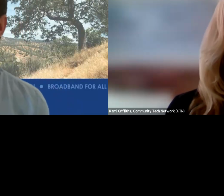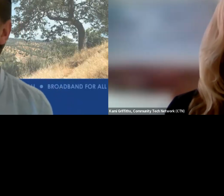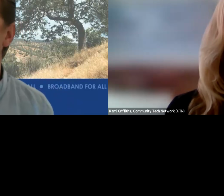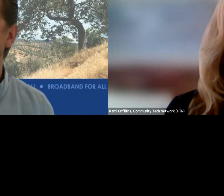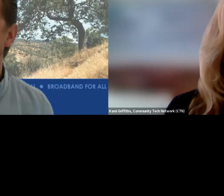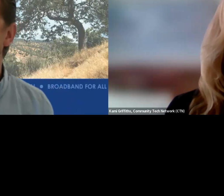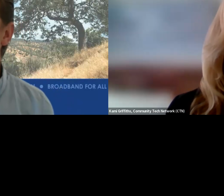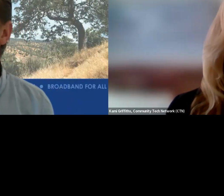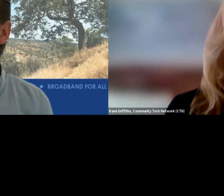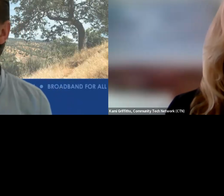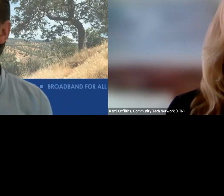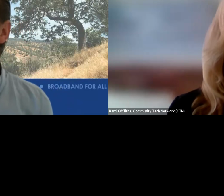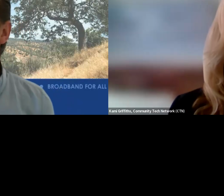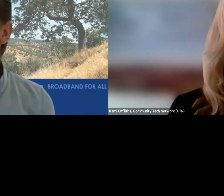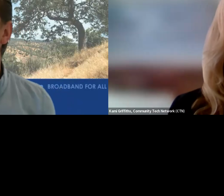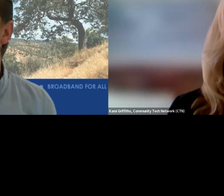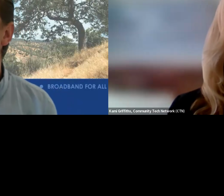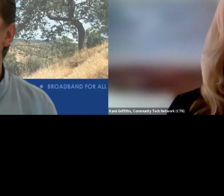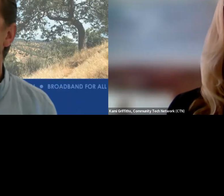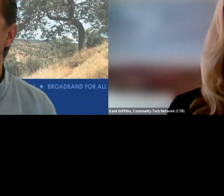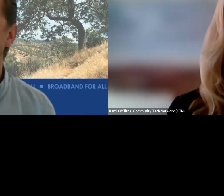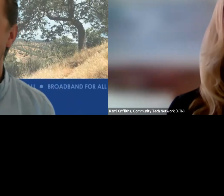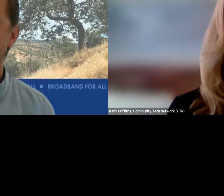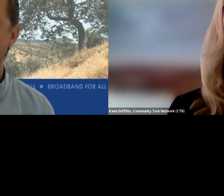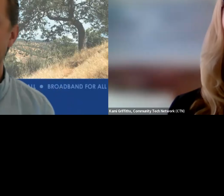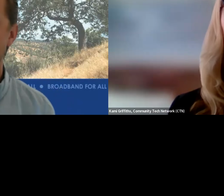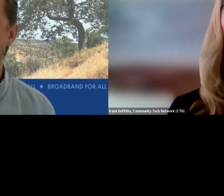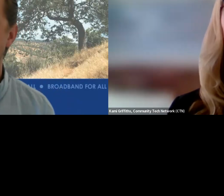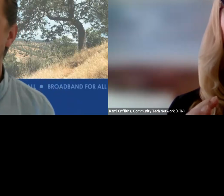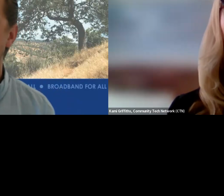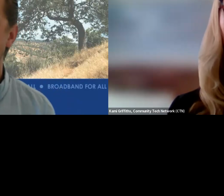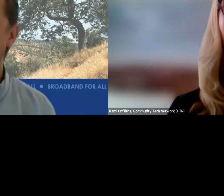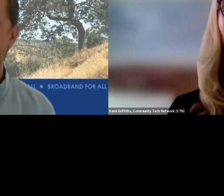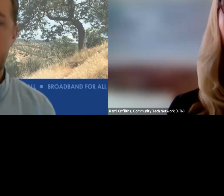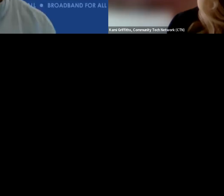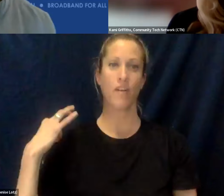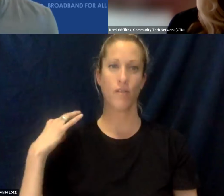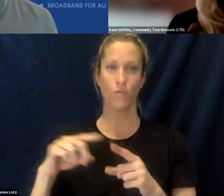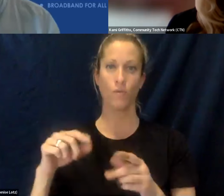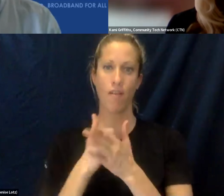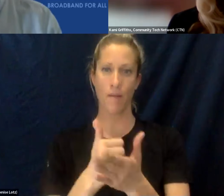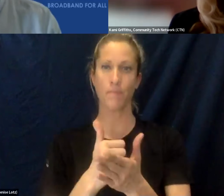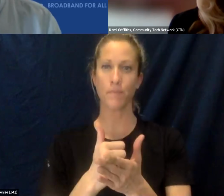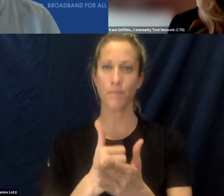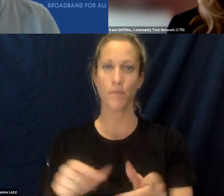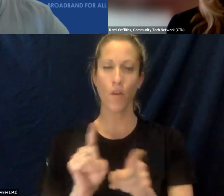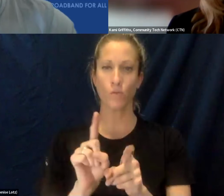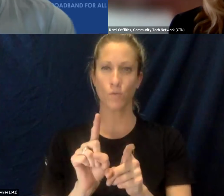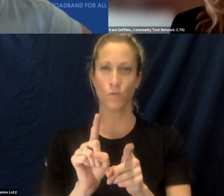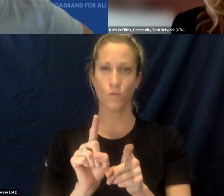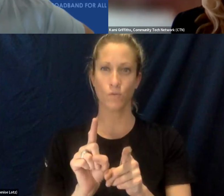we're continuing to do it now. As soon as those labs open up, we can get volunteers to help out. We're also doing things